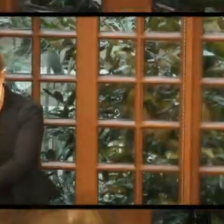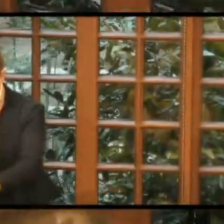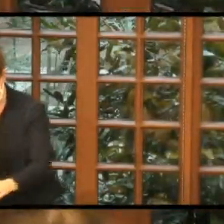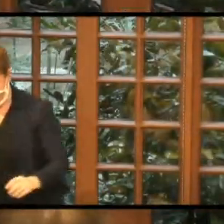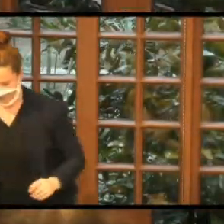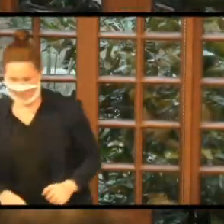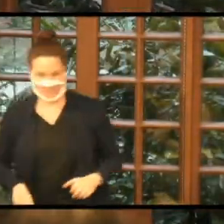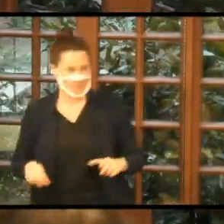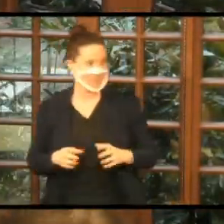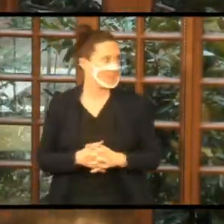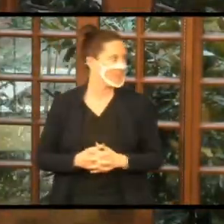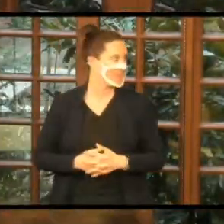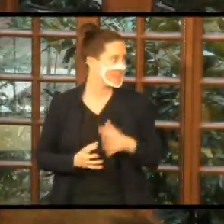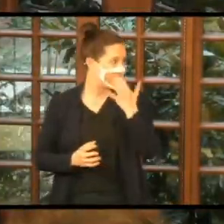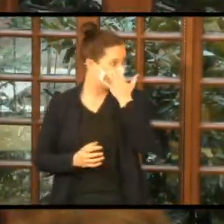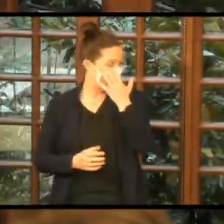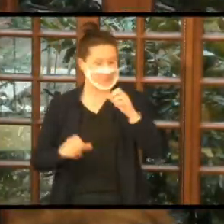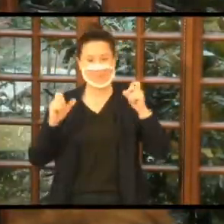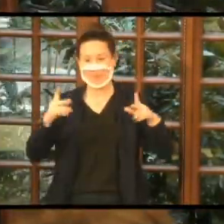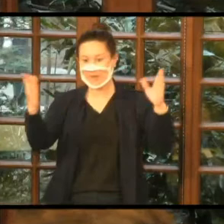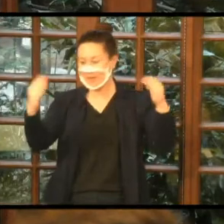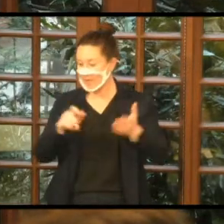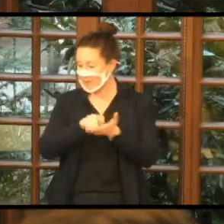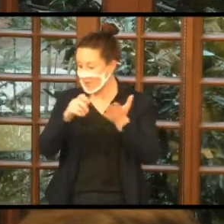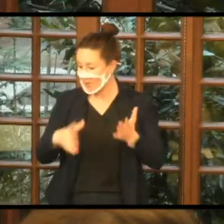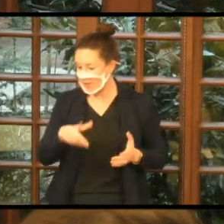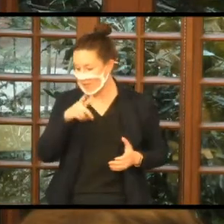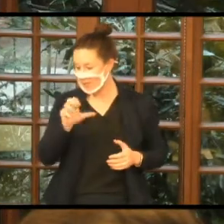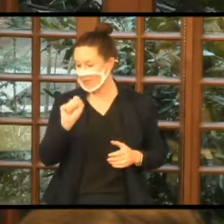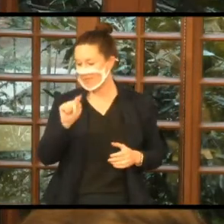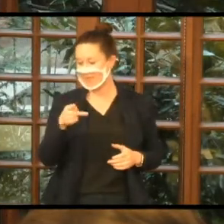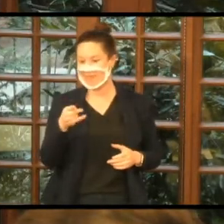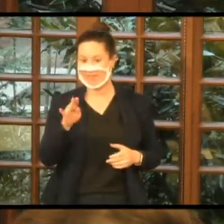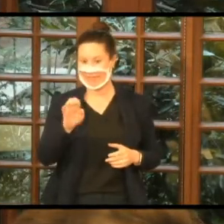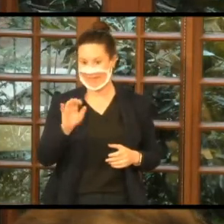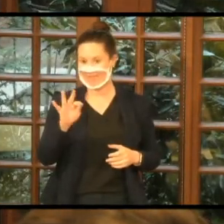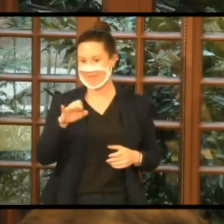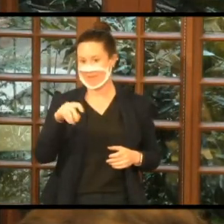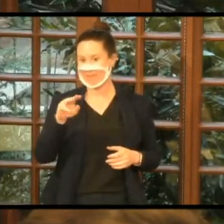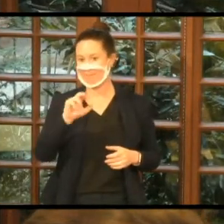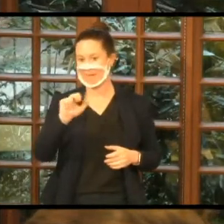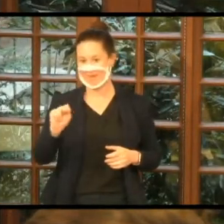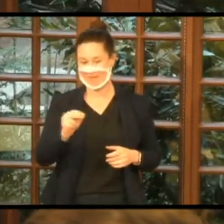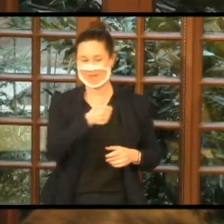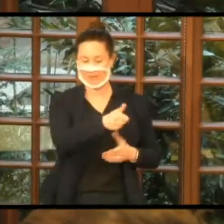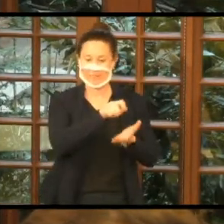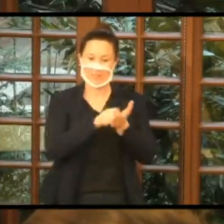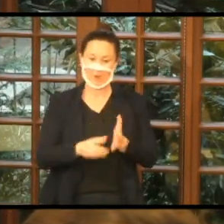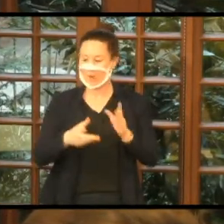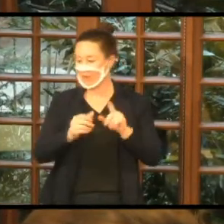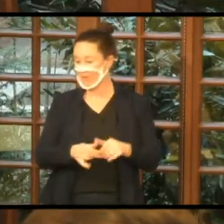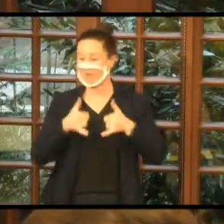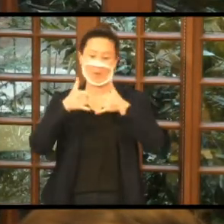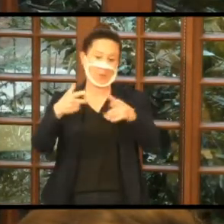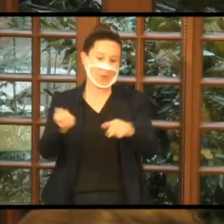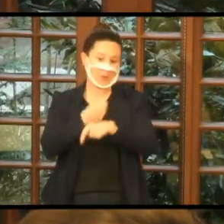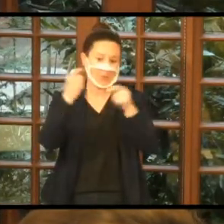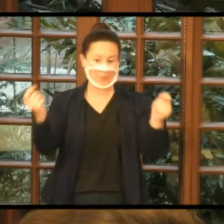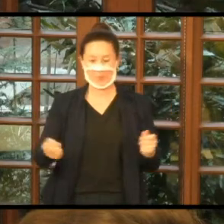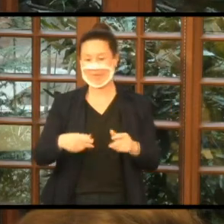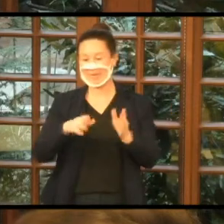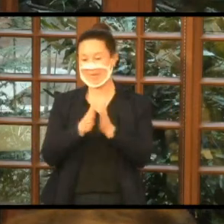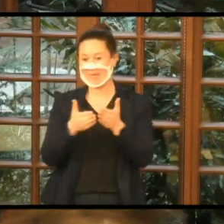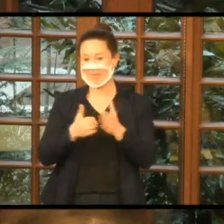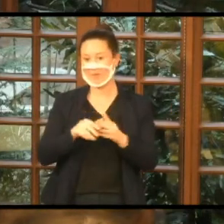Okay, our next author is Stephanie Feldman. Stephanie is the author of the award-winning debut novel, The Angel